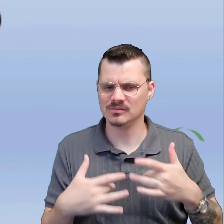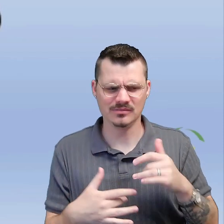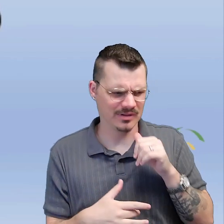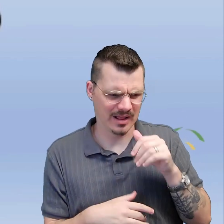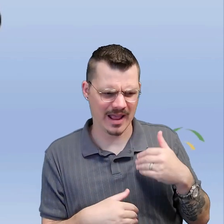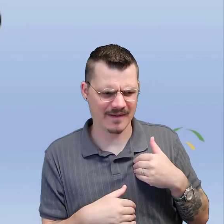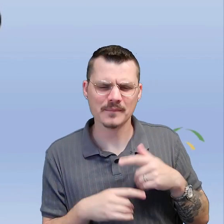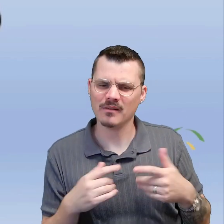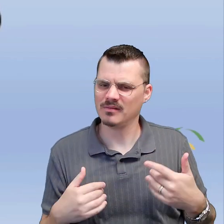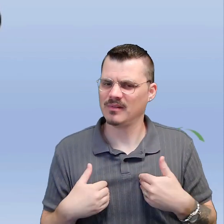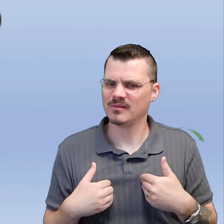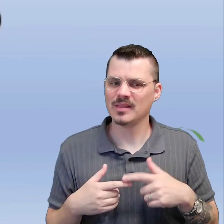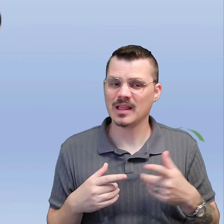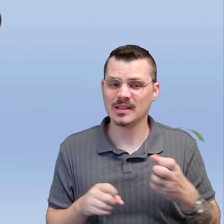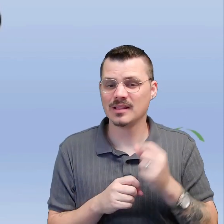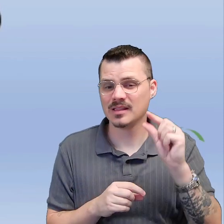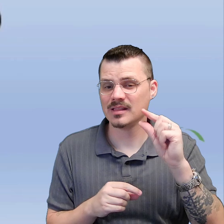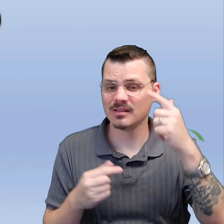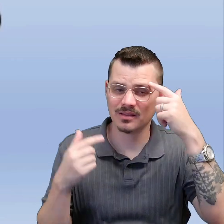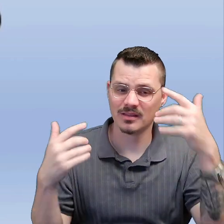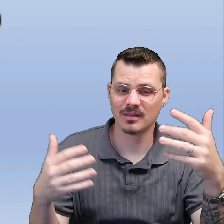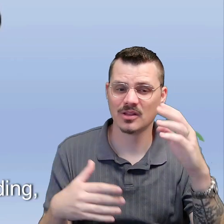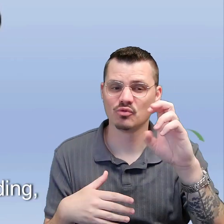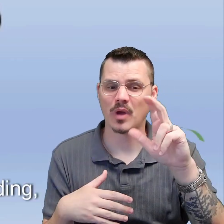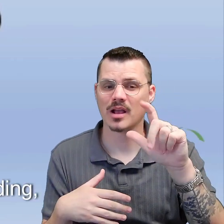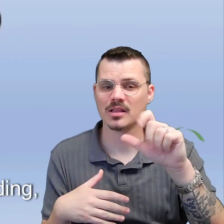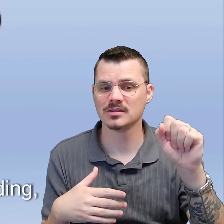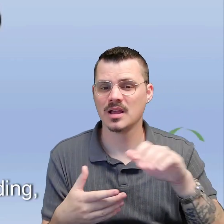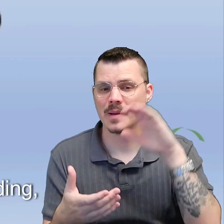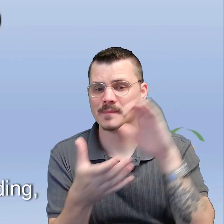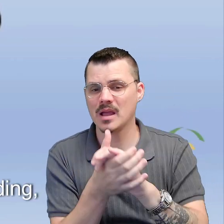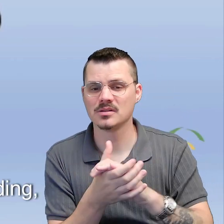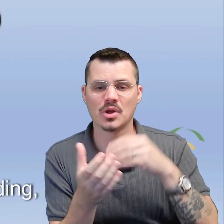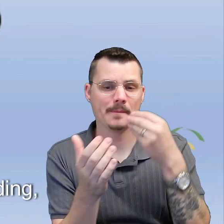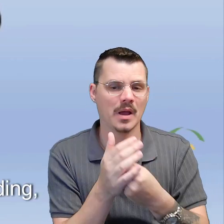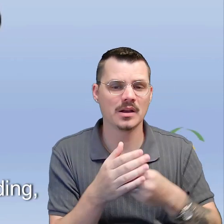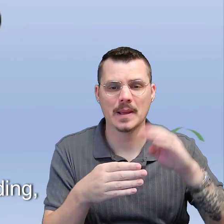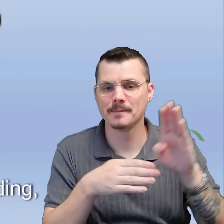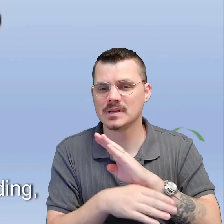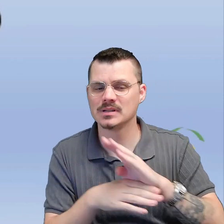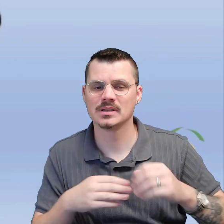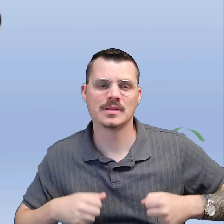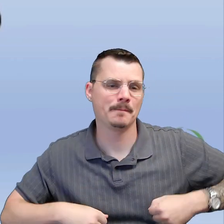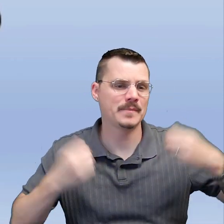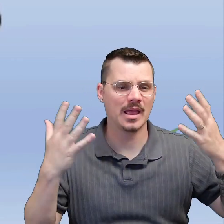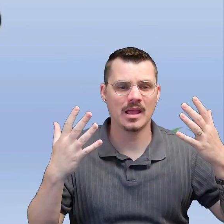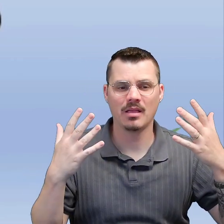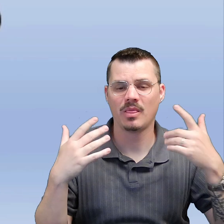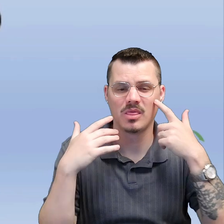have. And they get kind of reckless. Marriages, money, businesses, spending, what have